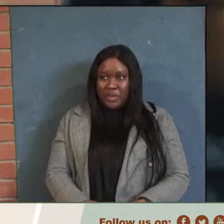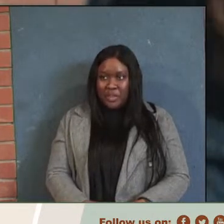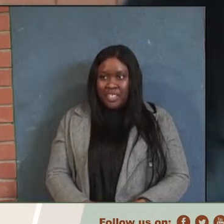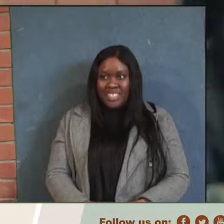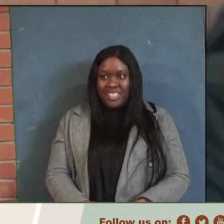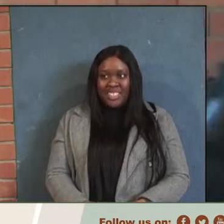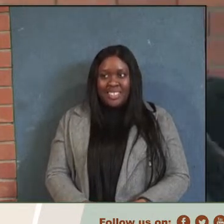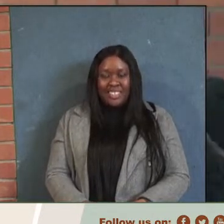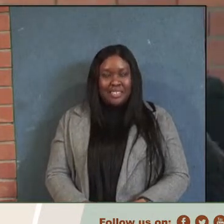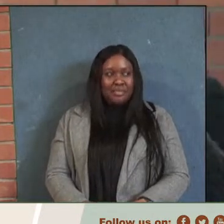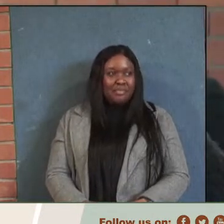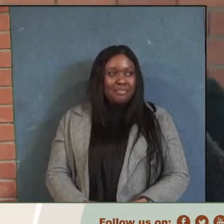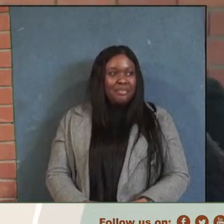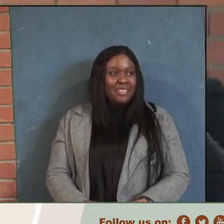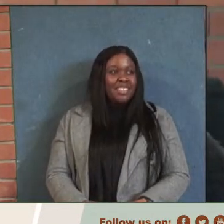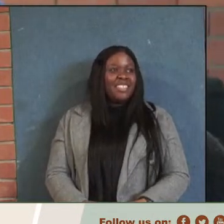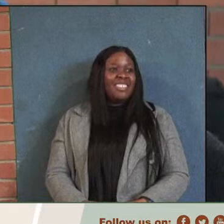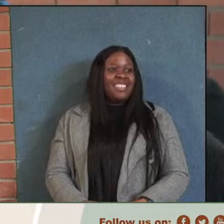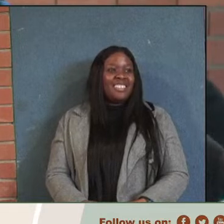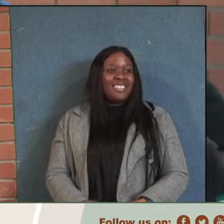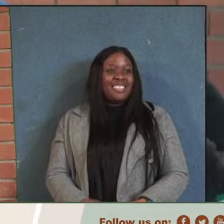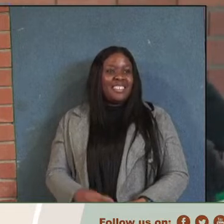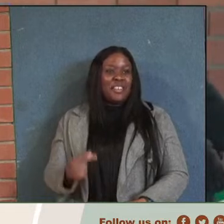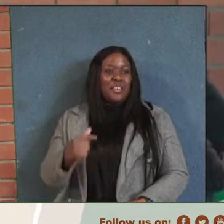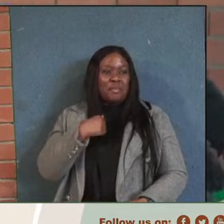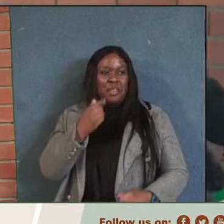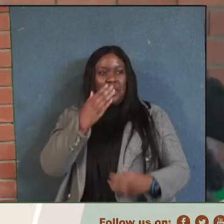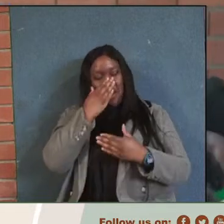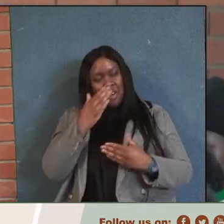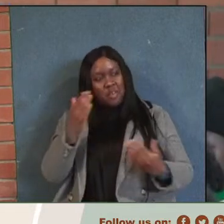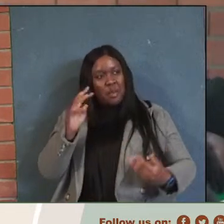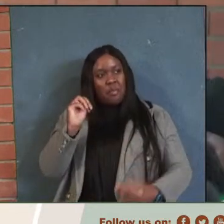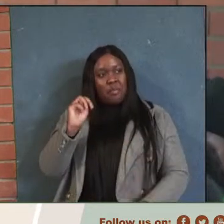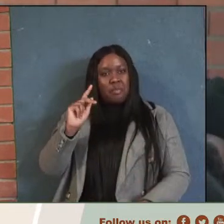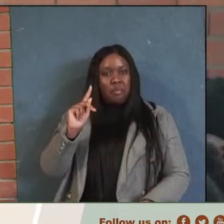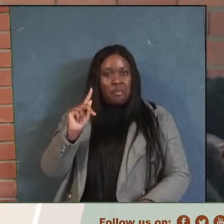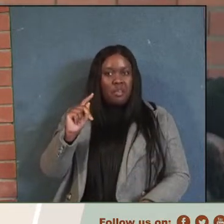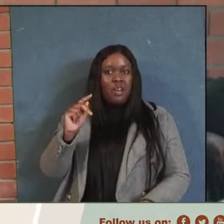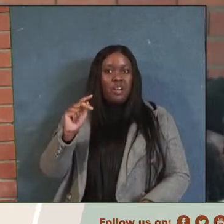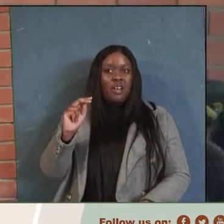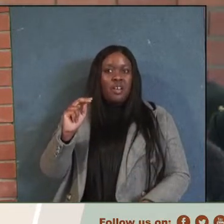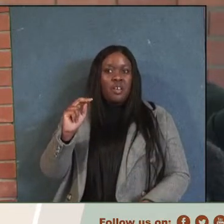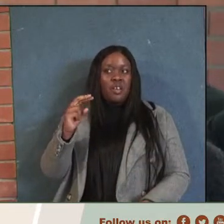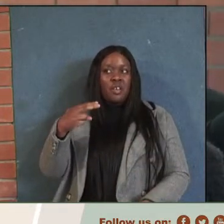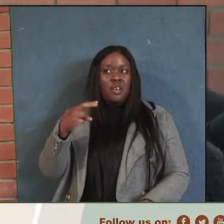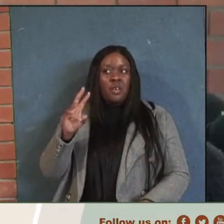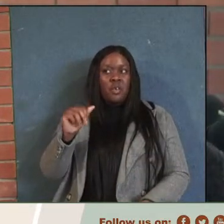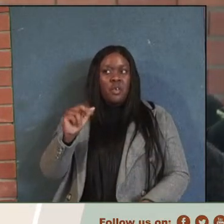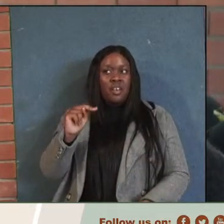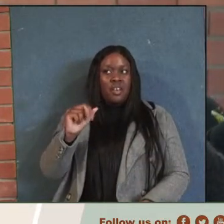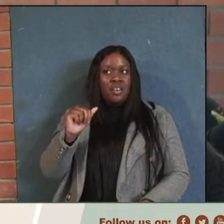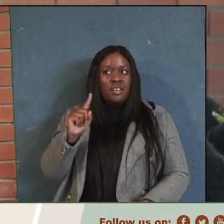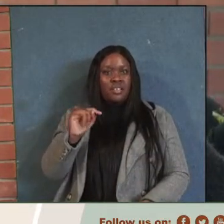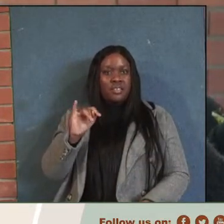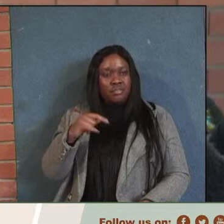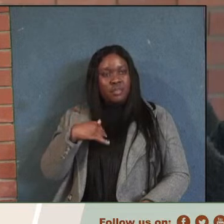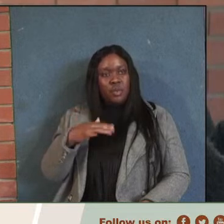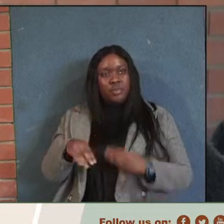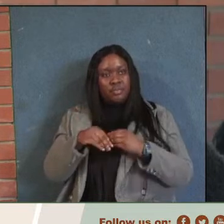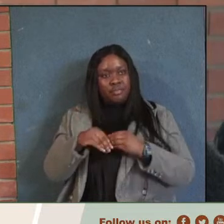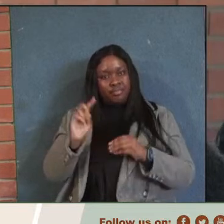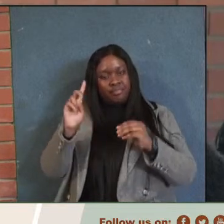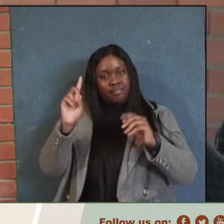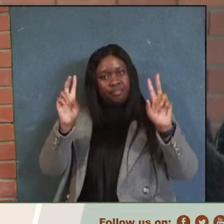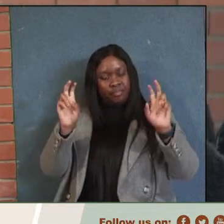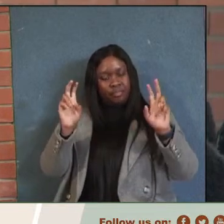I am Honorable Al Mkwanazi, and I rise on Rule 77 on open time to add on the topic, assessing the